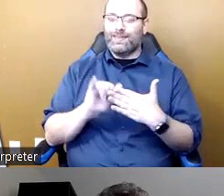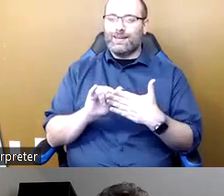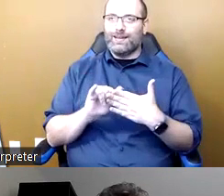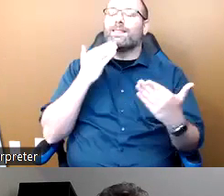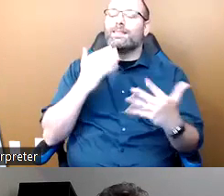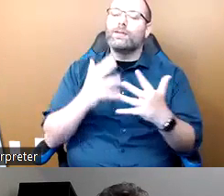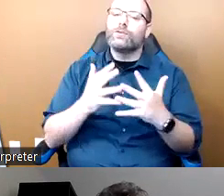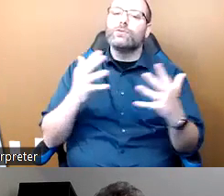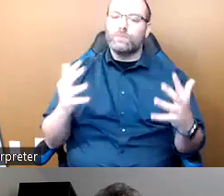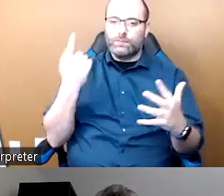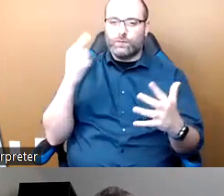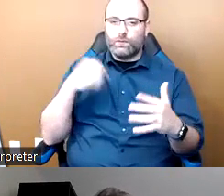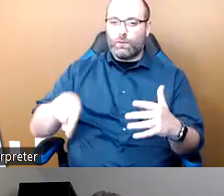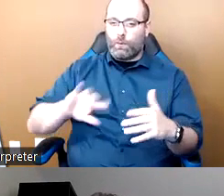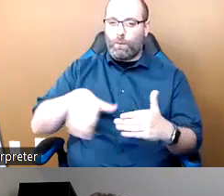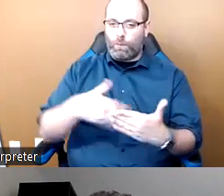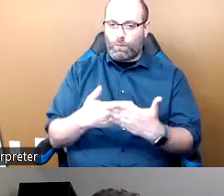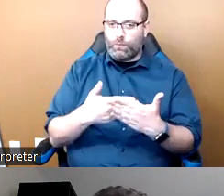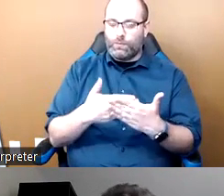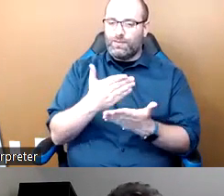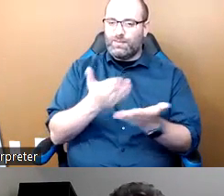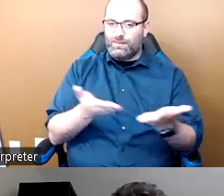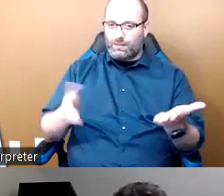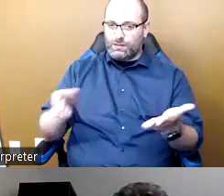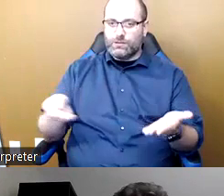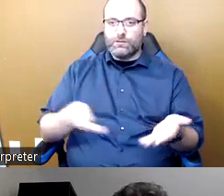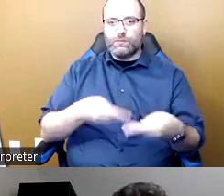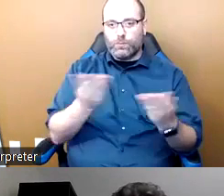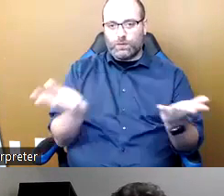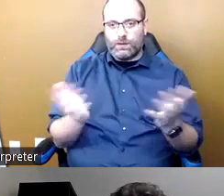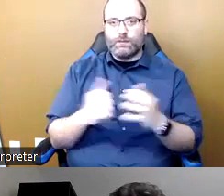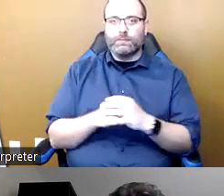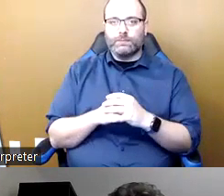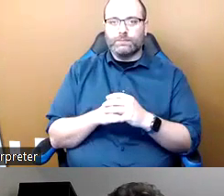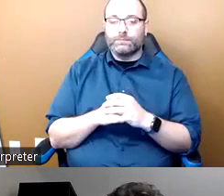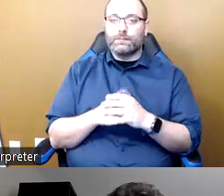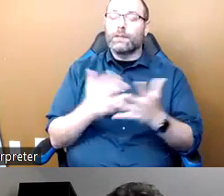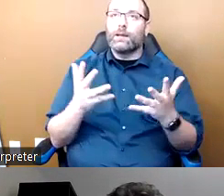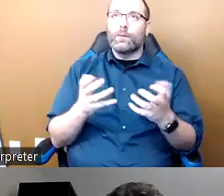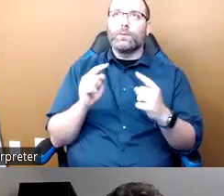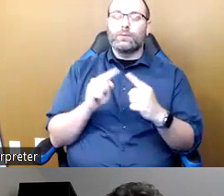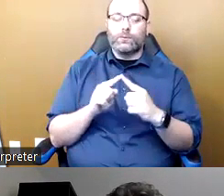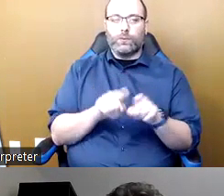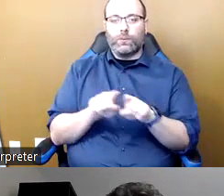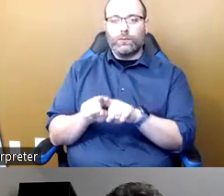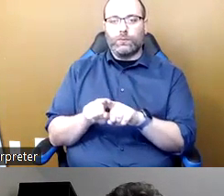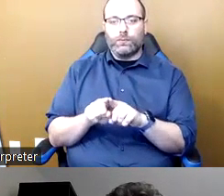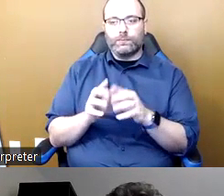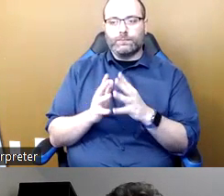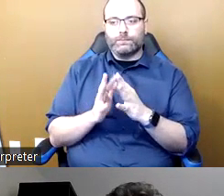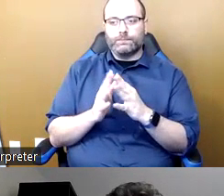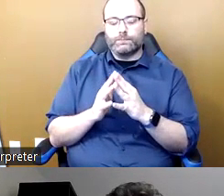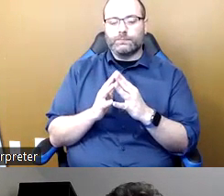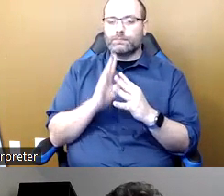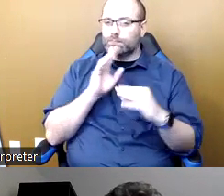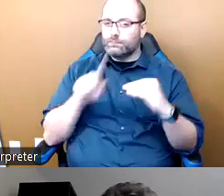thank you so much for all of those pieces that you brought to us. And I wanted to also talk a little